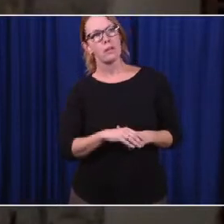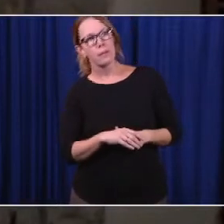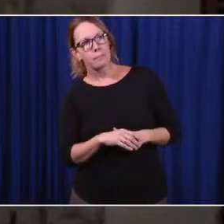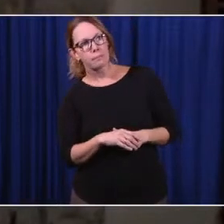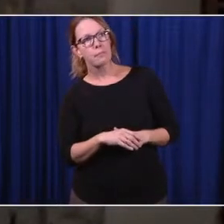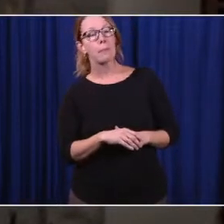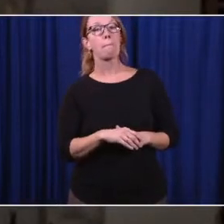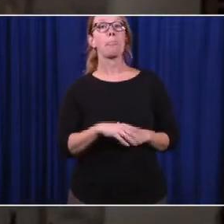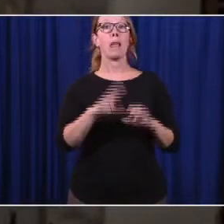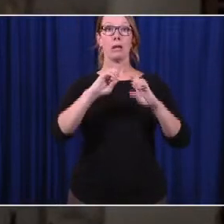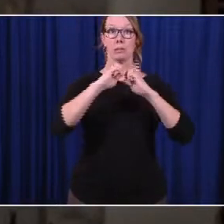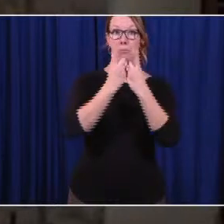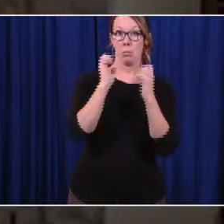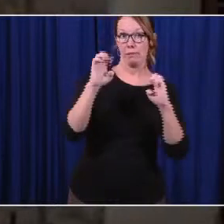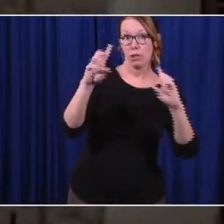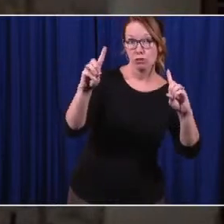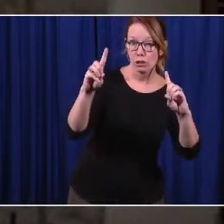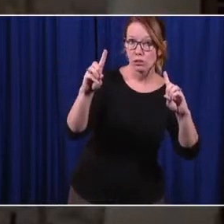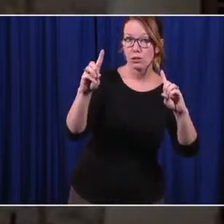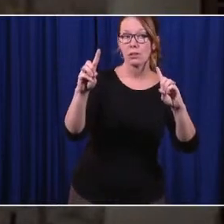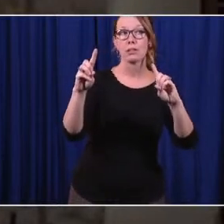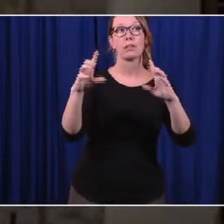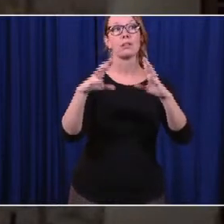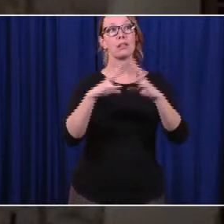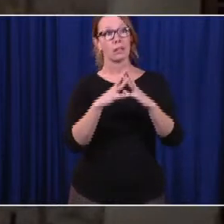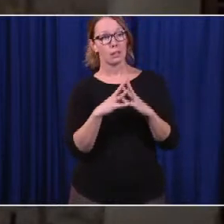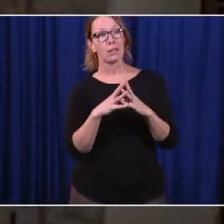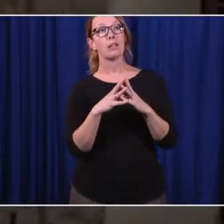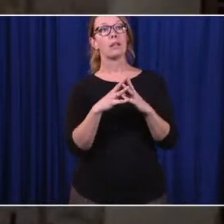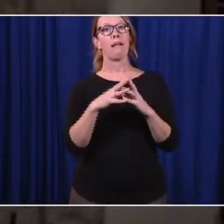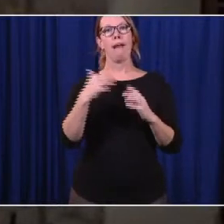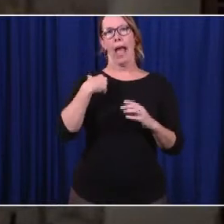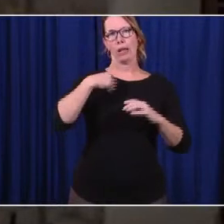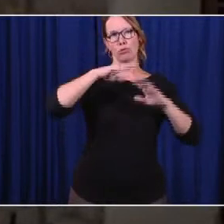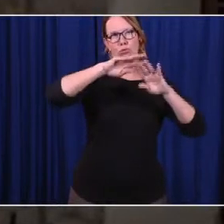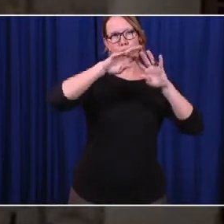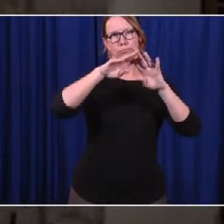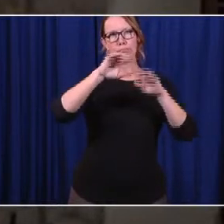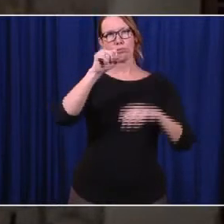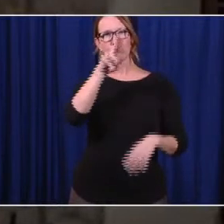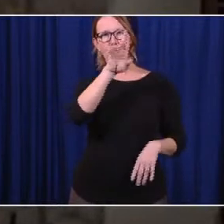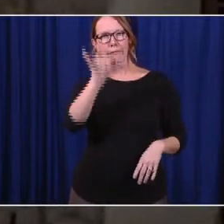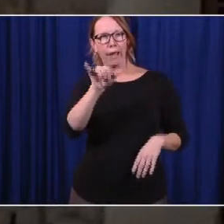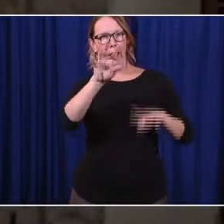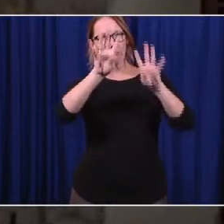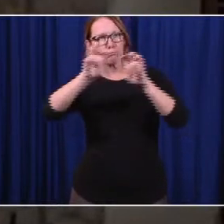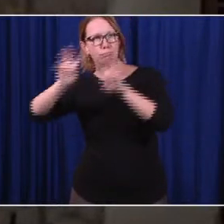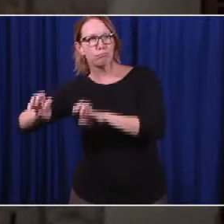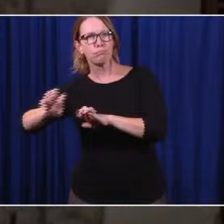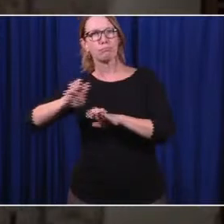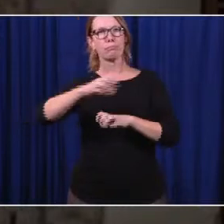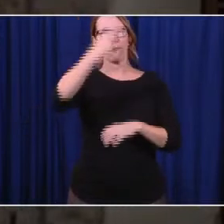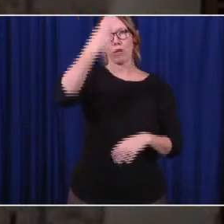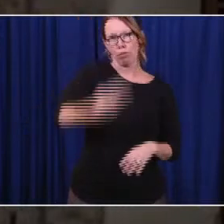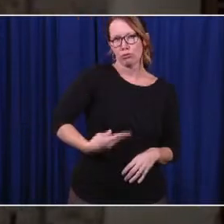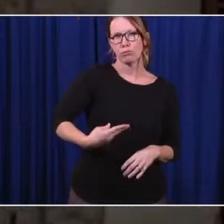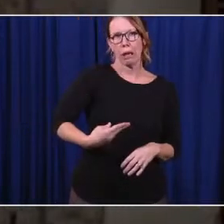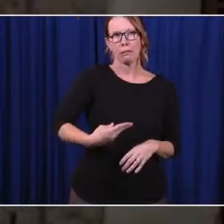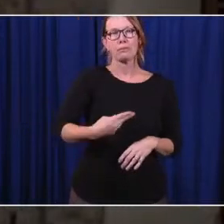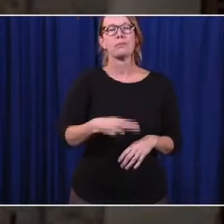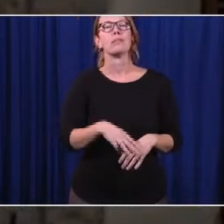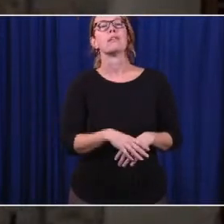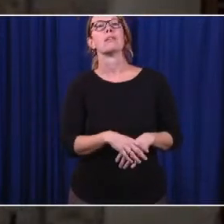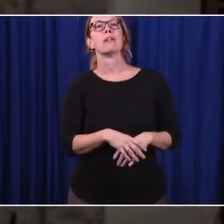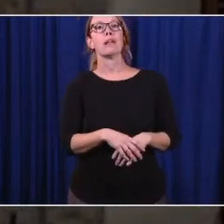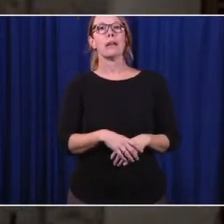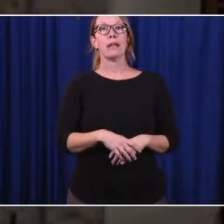Department of Education takes this survey every Thursday, once a week. And when